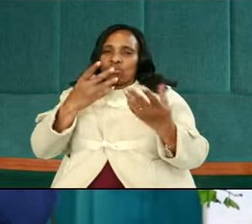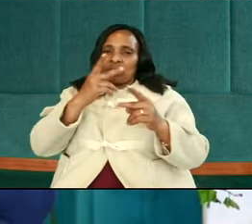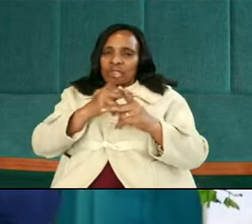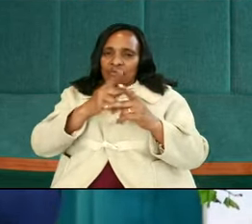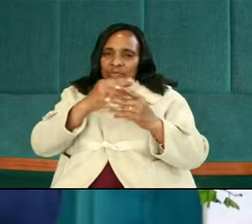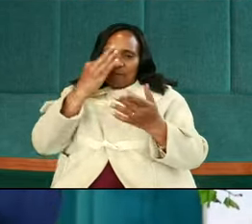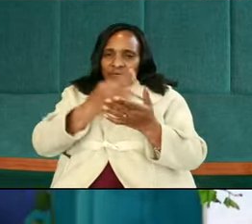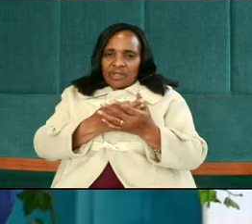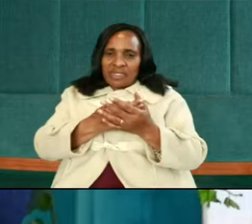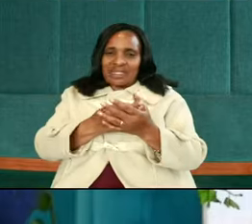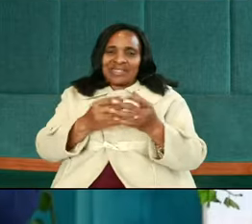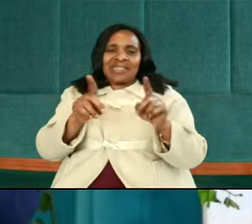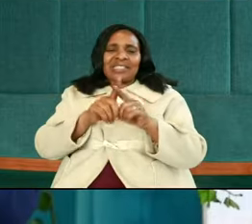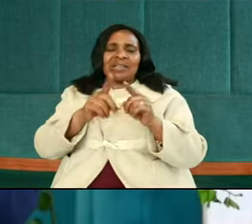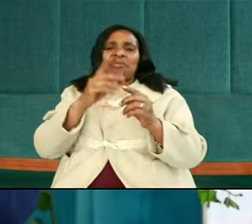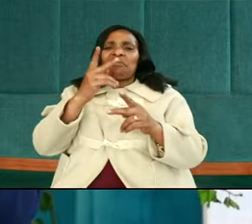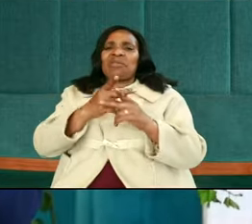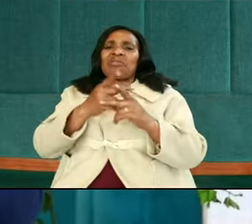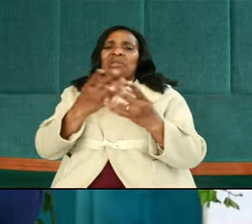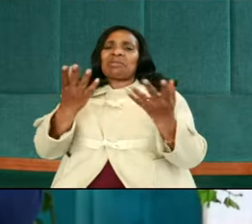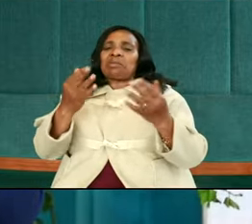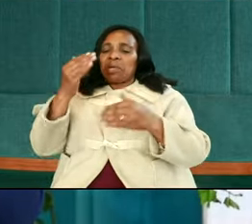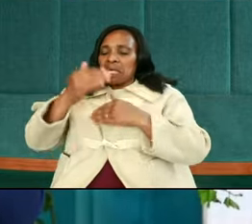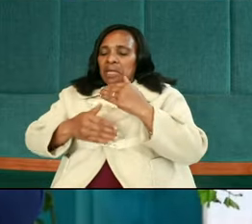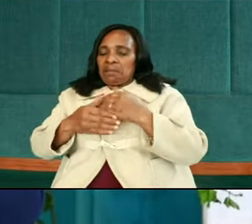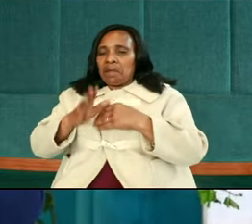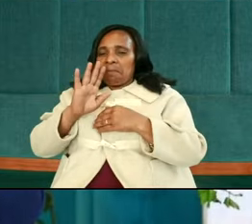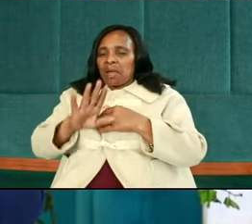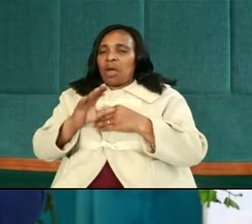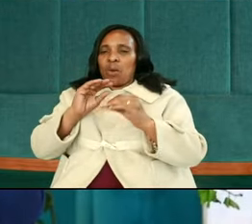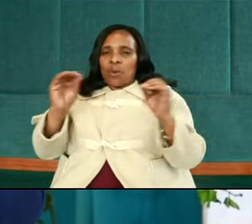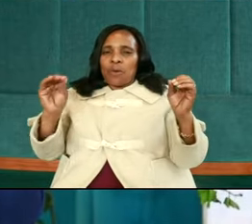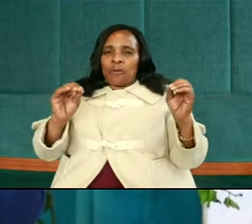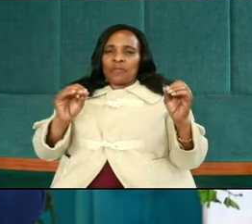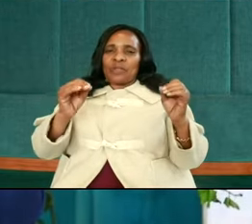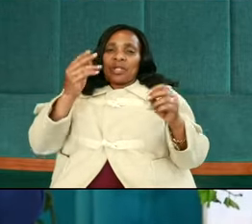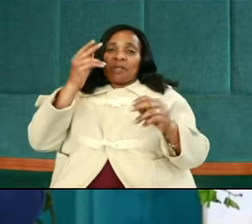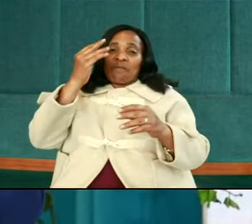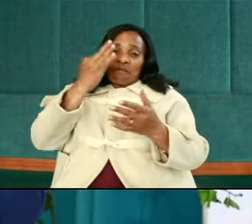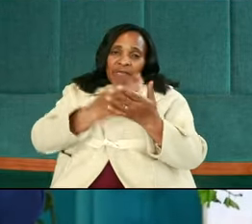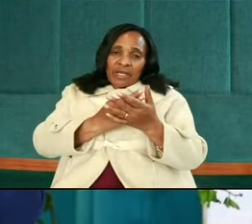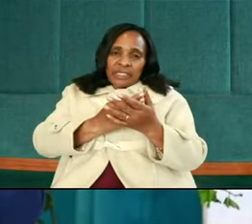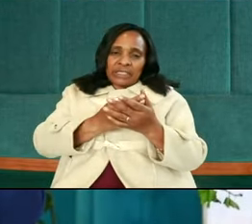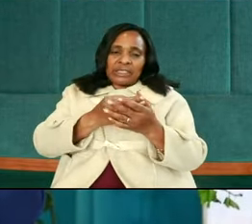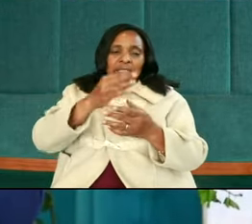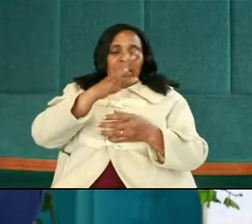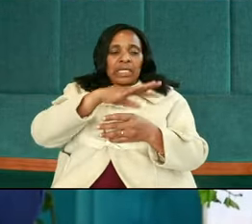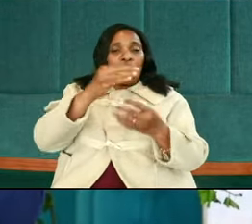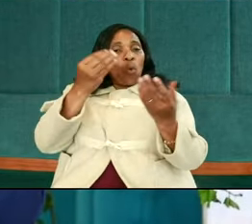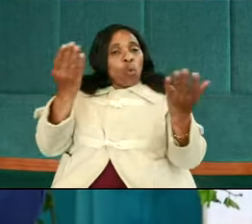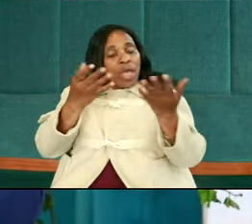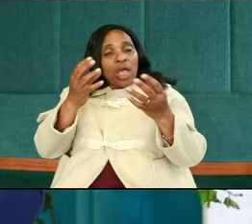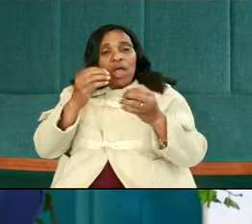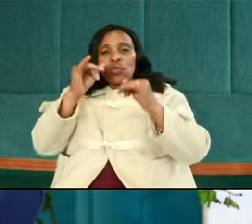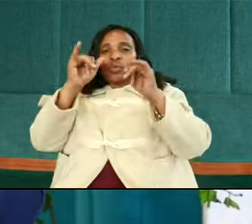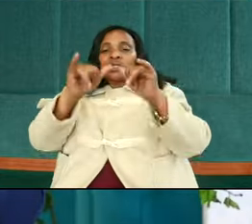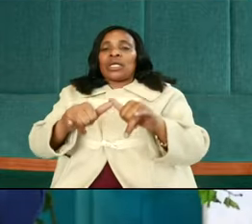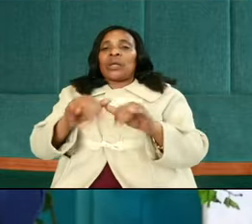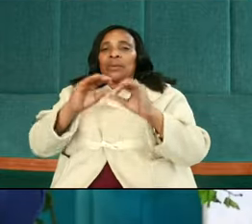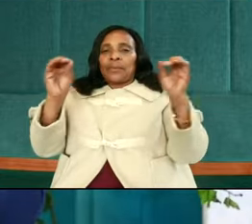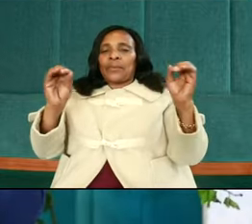faith. Even if the faith is not kept perhaps in your neighborhood, even if the faith is not kept in your estate, even if the faith is not